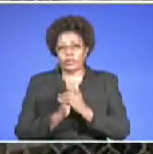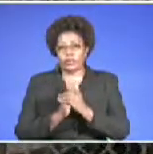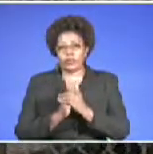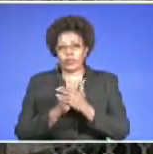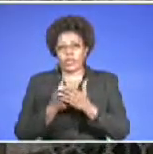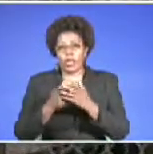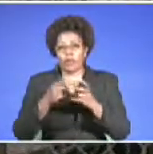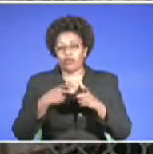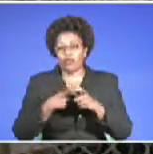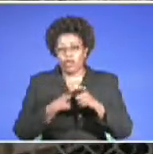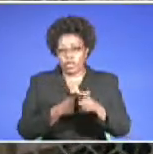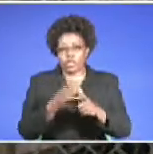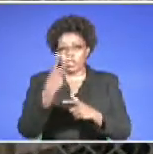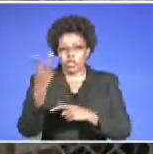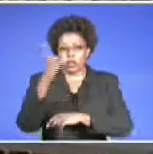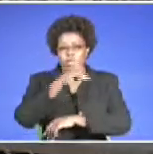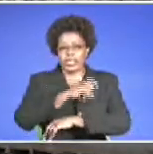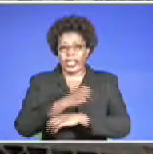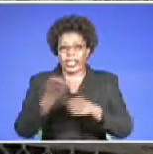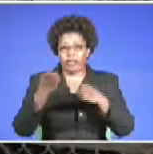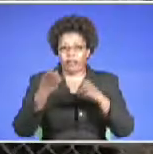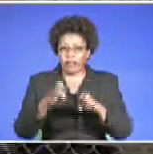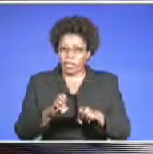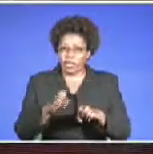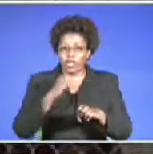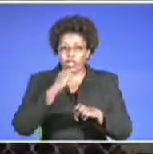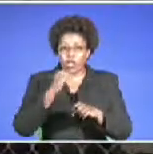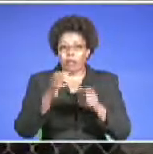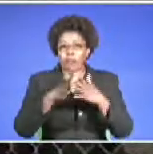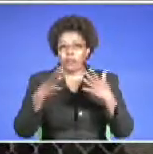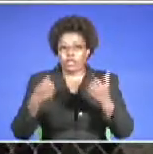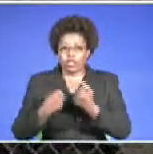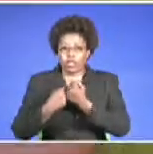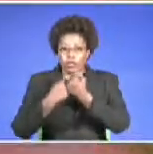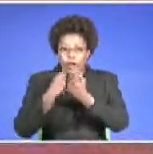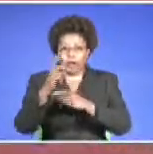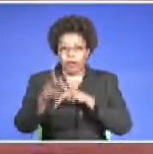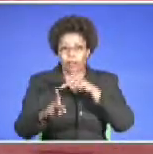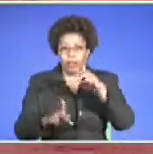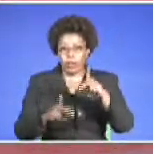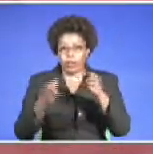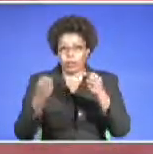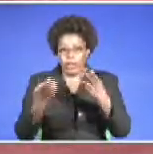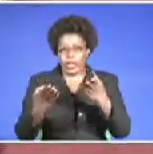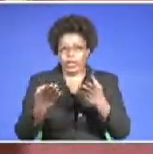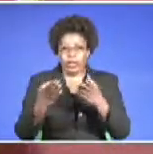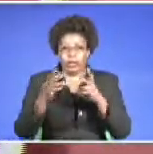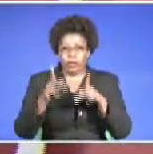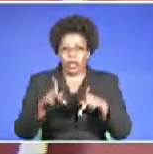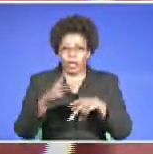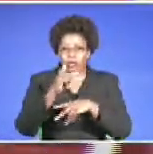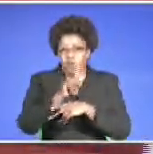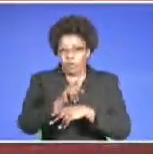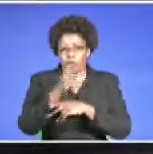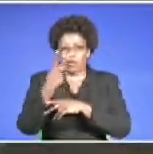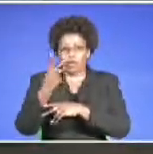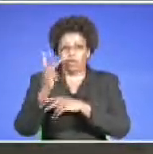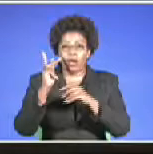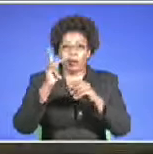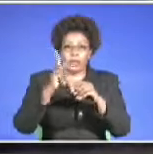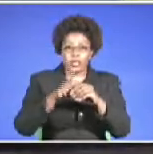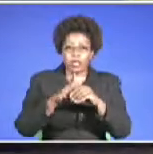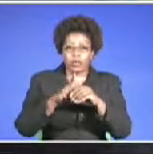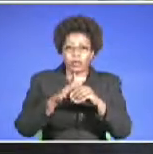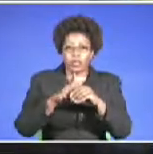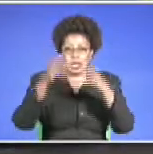races, the two-day event did suffer from a low turnout and fan support, as well as some of the events having only 1 or 2 participants. We caught up with